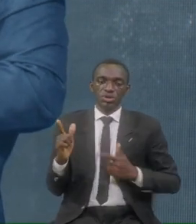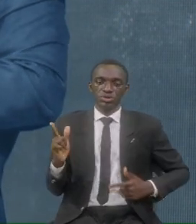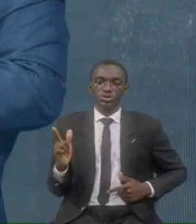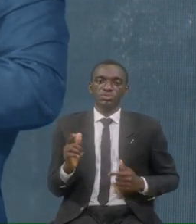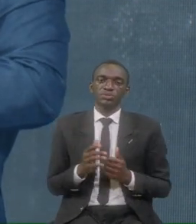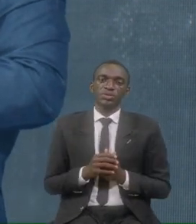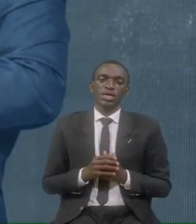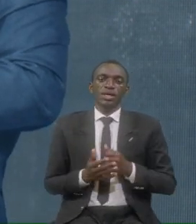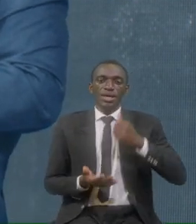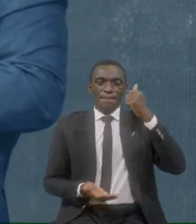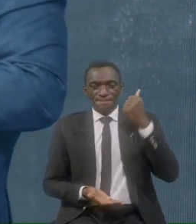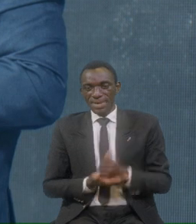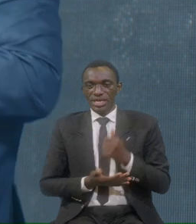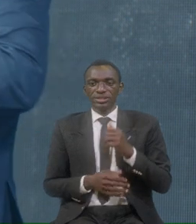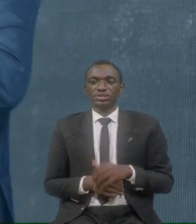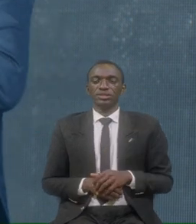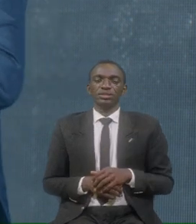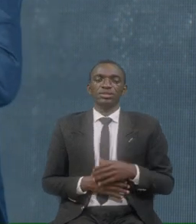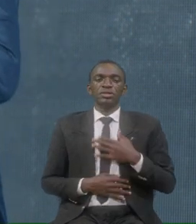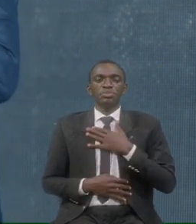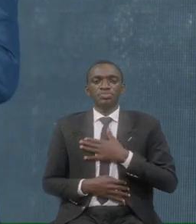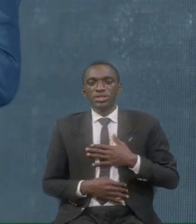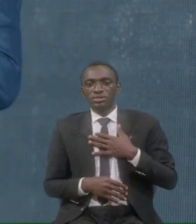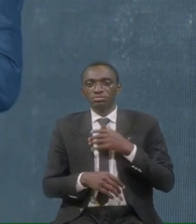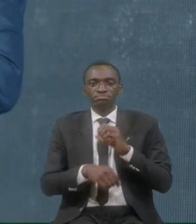Amen. Please, counselors,